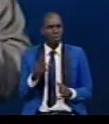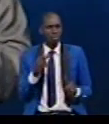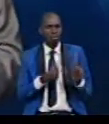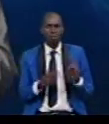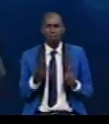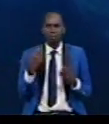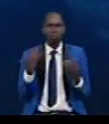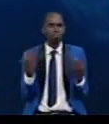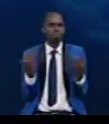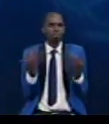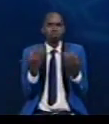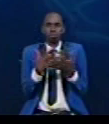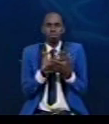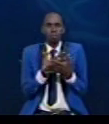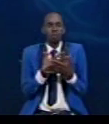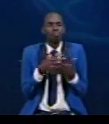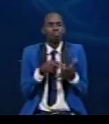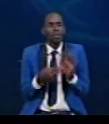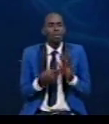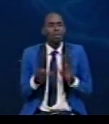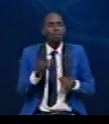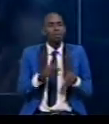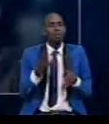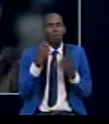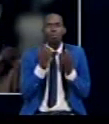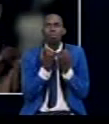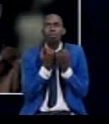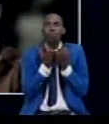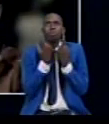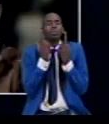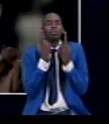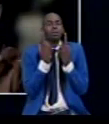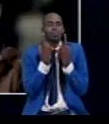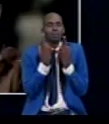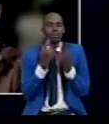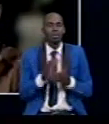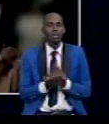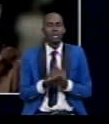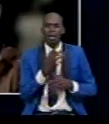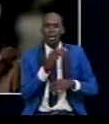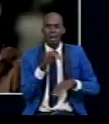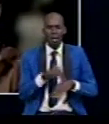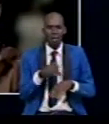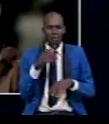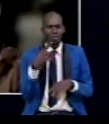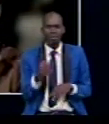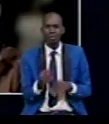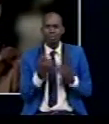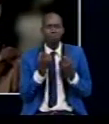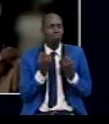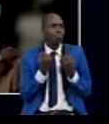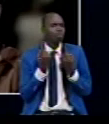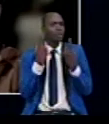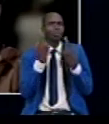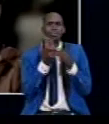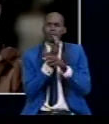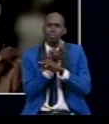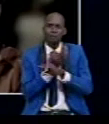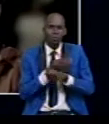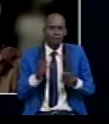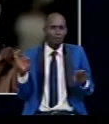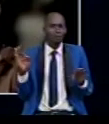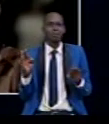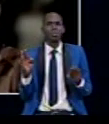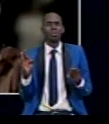afraid, they were surprised, they were amazed at the amazing freedom that Christ